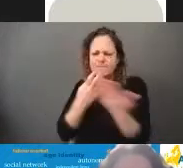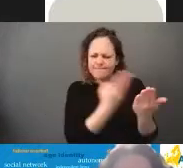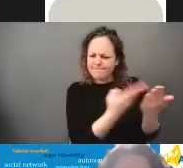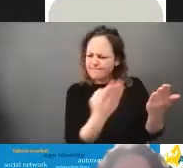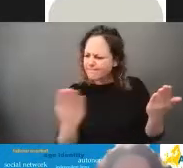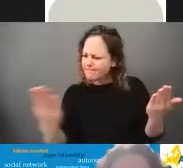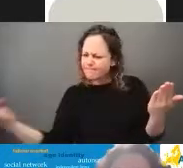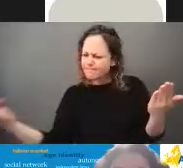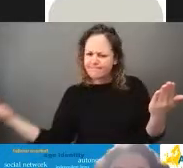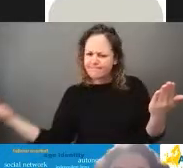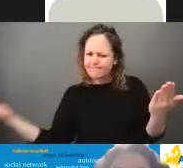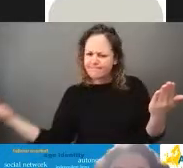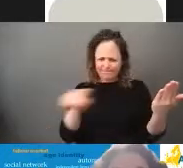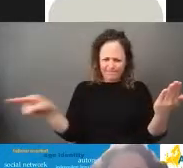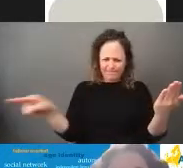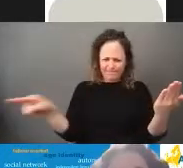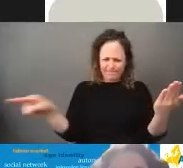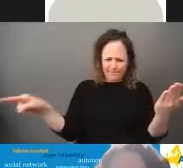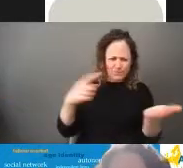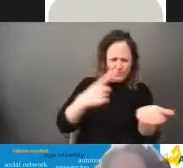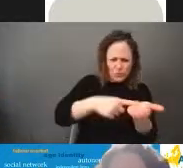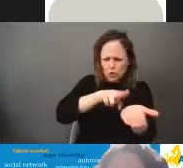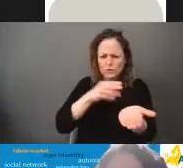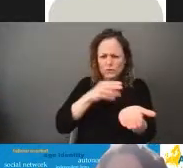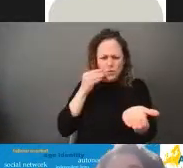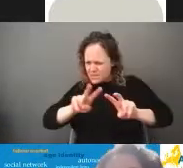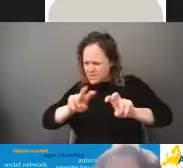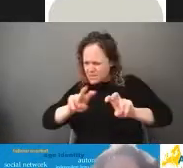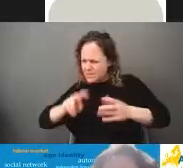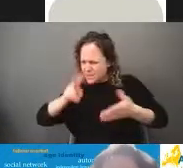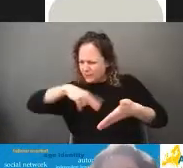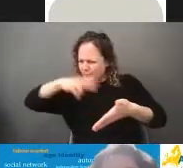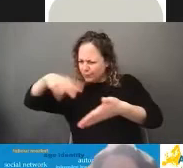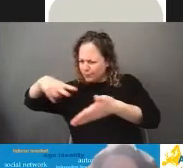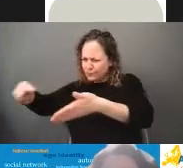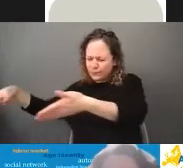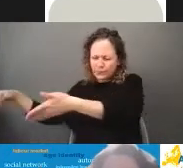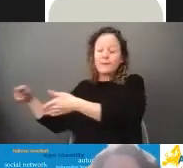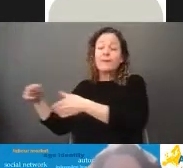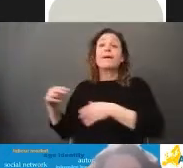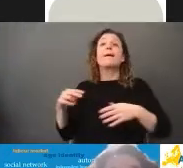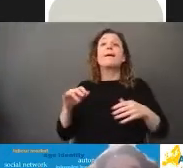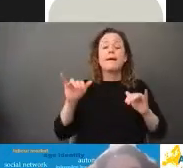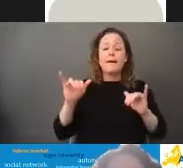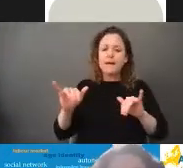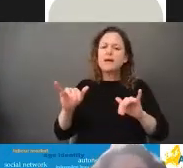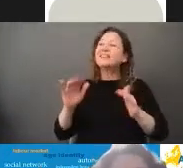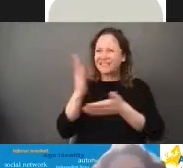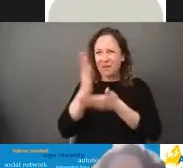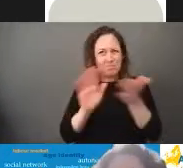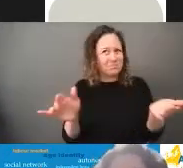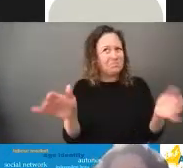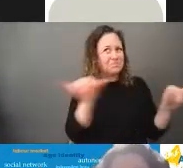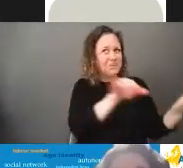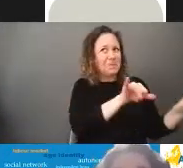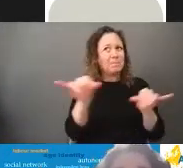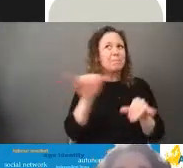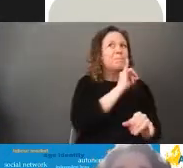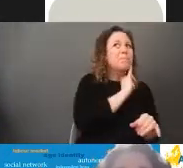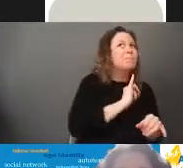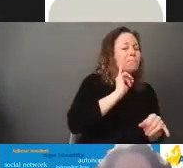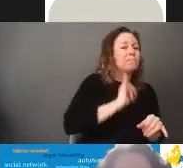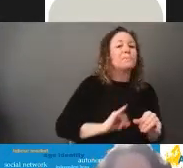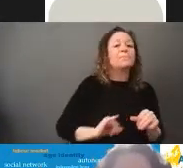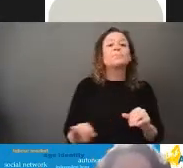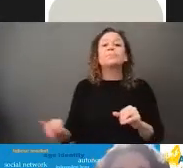the pandemic. What we found was actually quite parallel to the finding in Israel. In the newspapers,